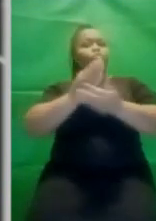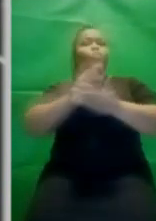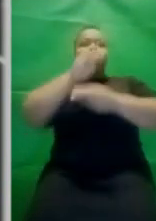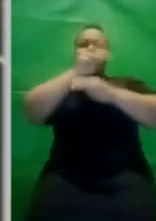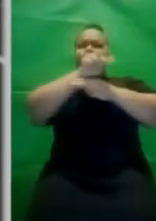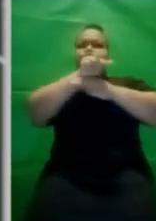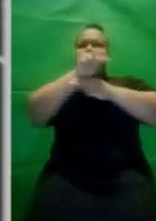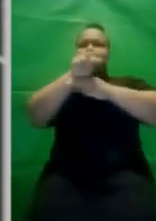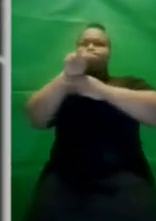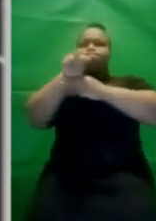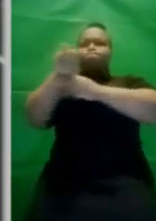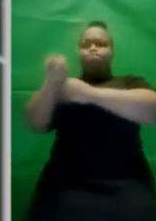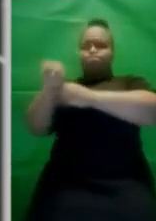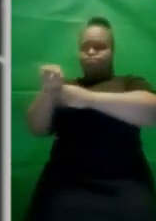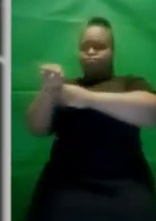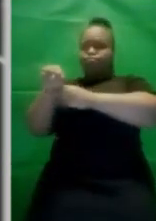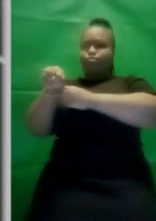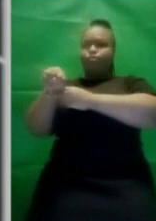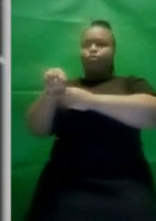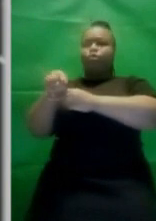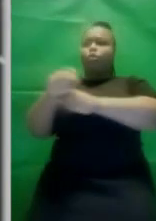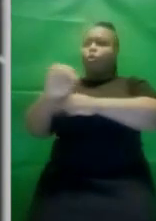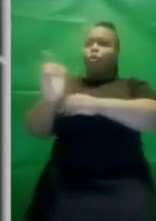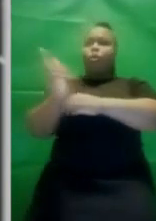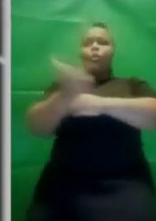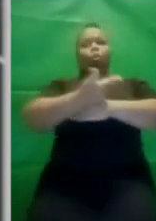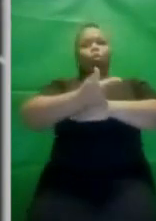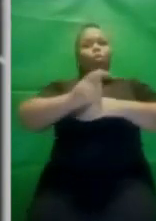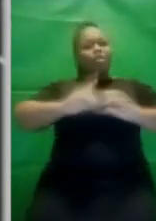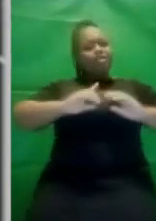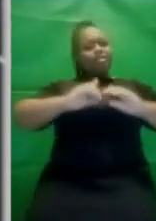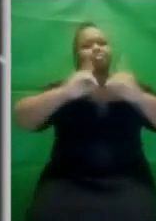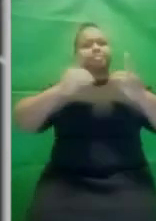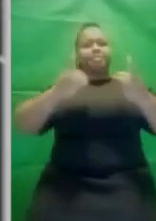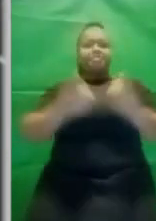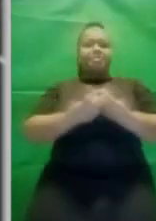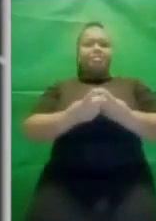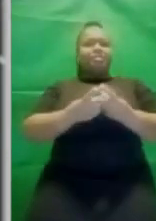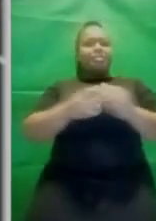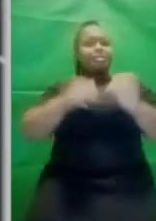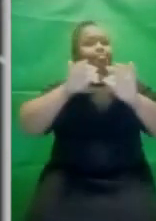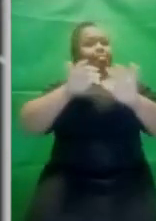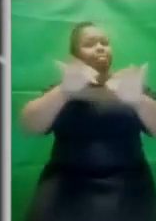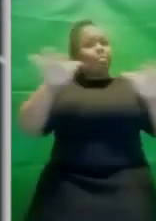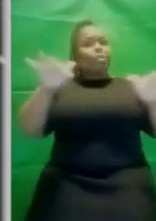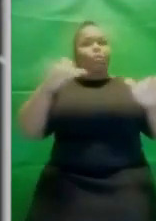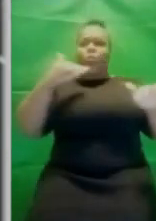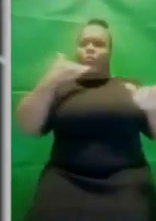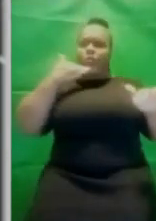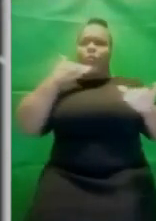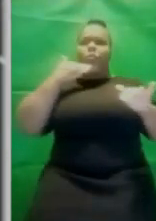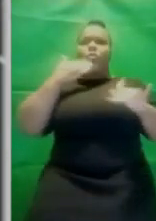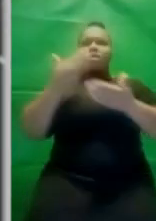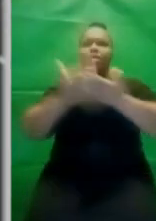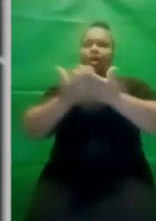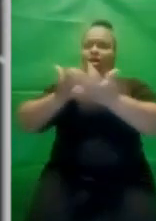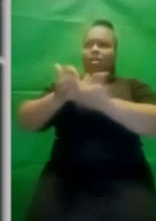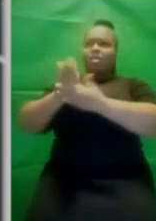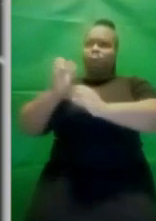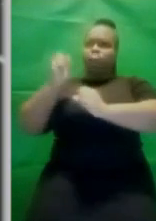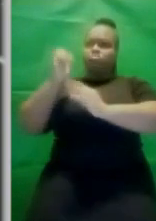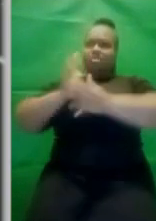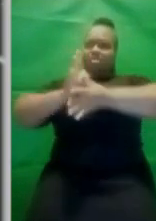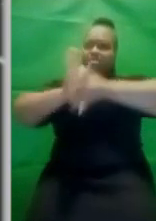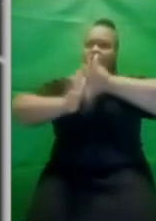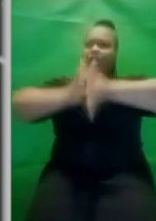that all of these departments have got people in their facilities that can provide that. Currently, what we have